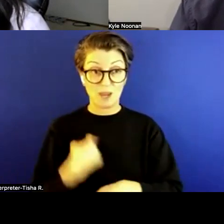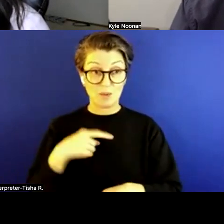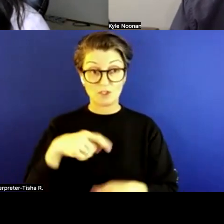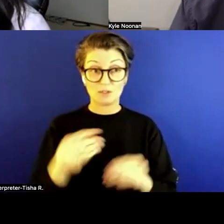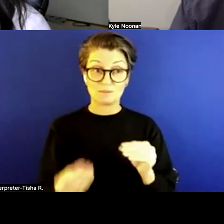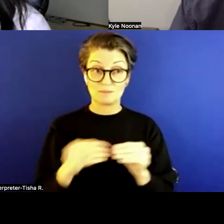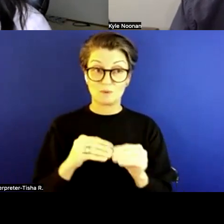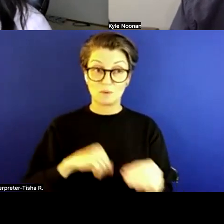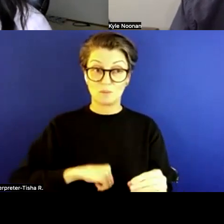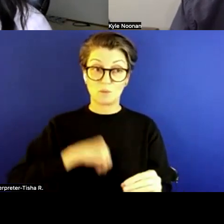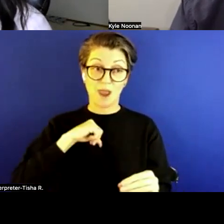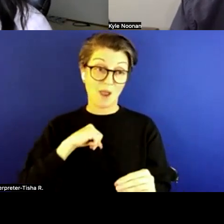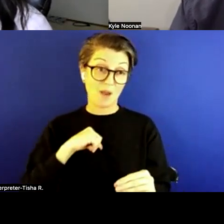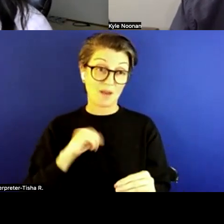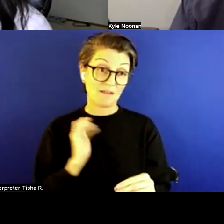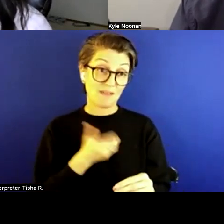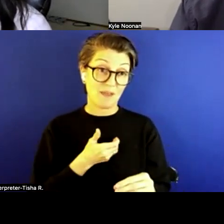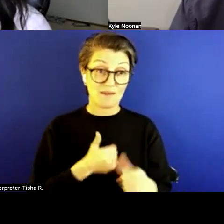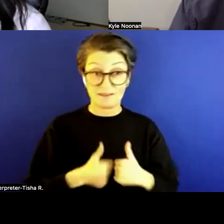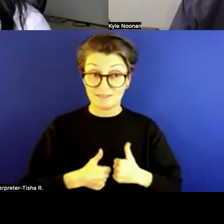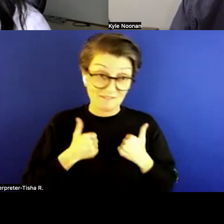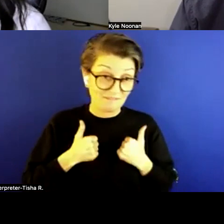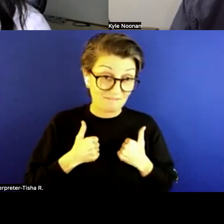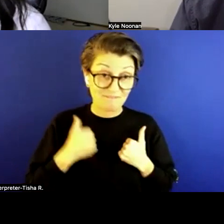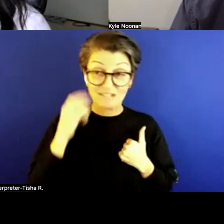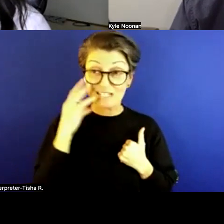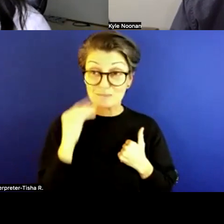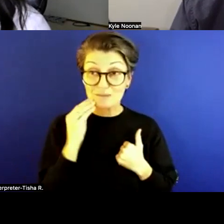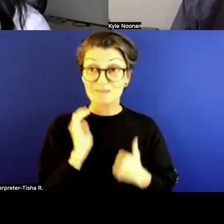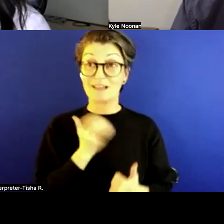of our lived experiences and our own disability.